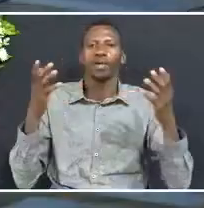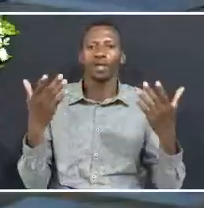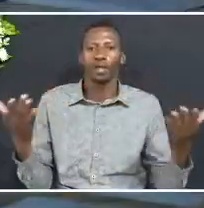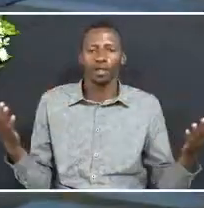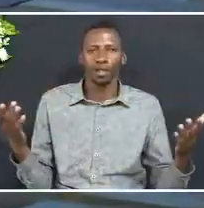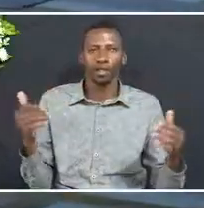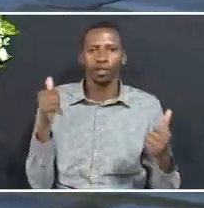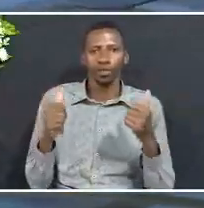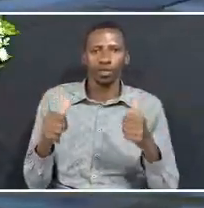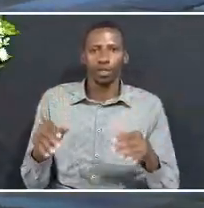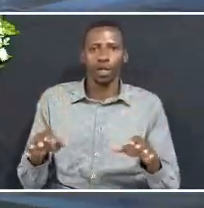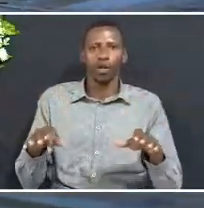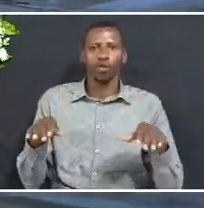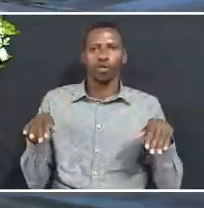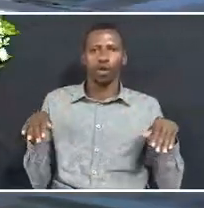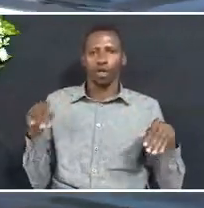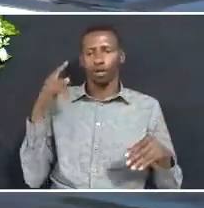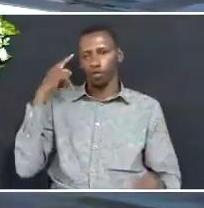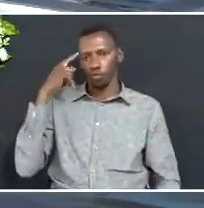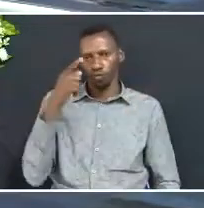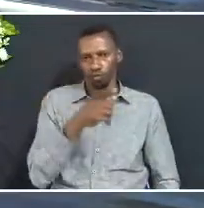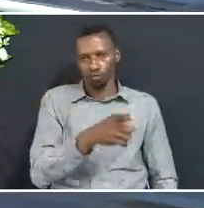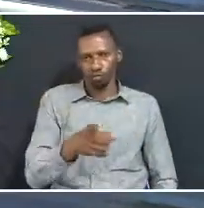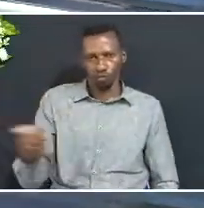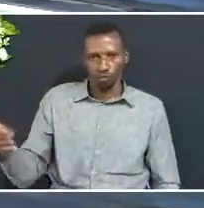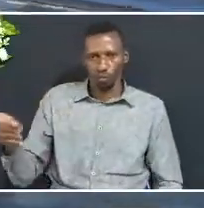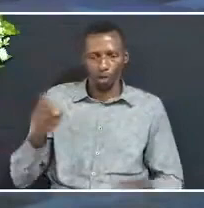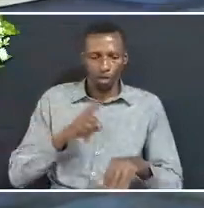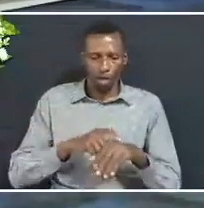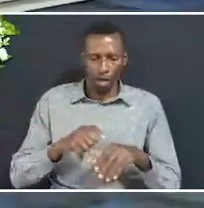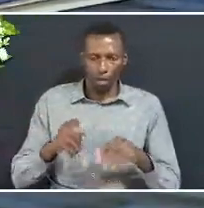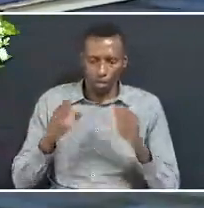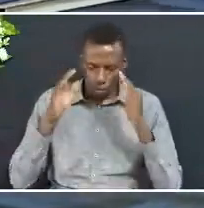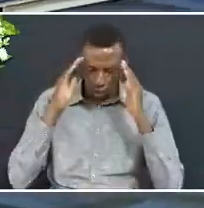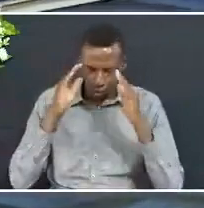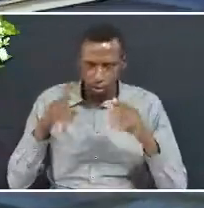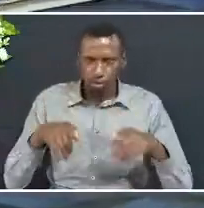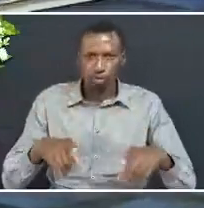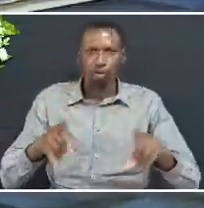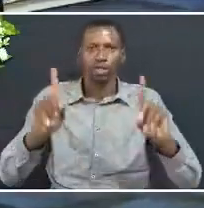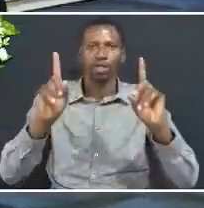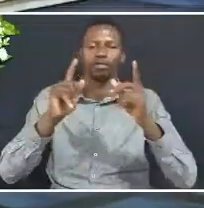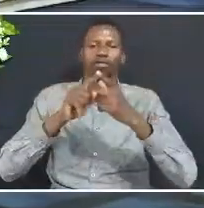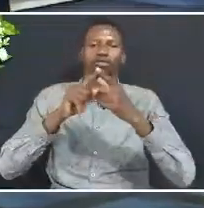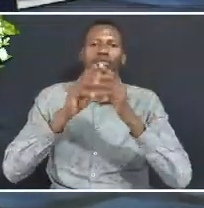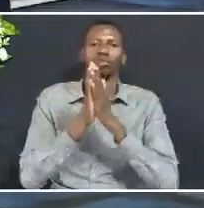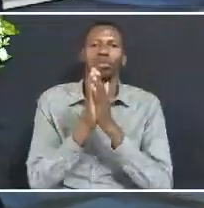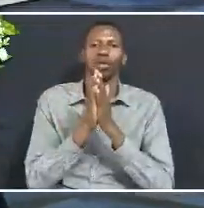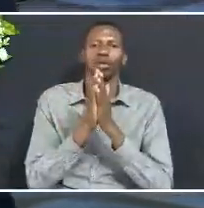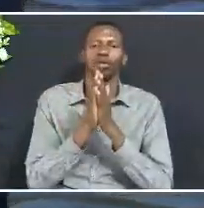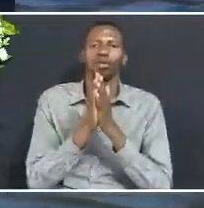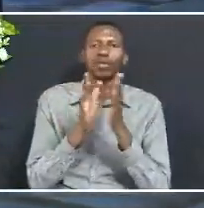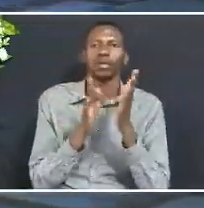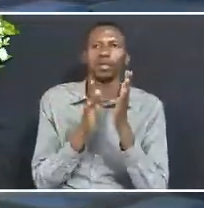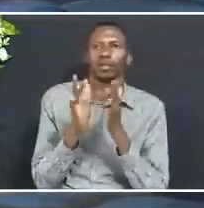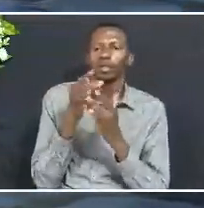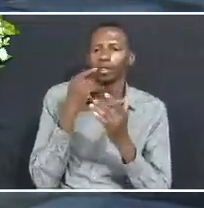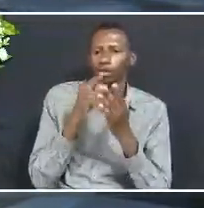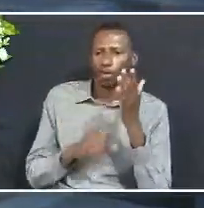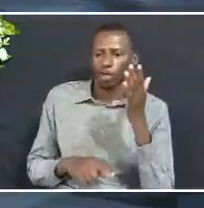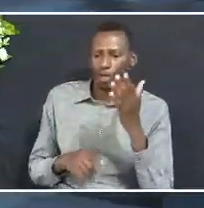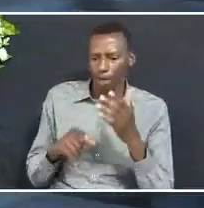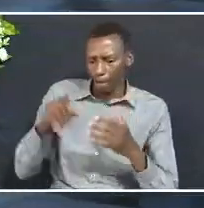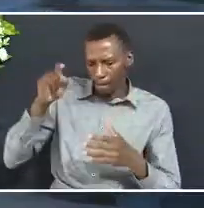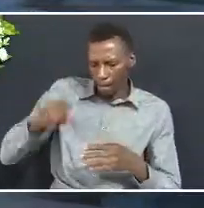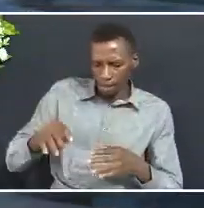you even as you commit yourself to prayer. So Jesus said, I must be reignited in